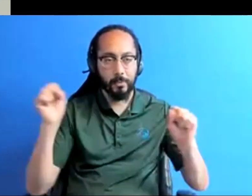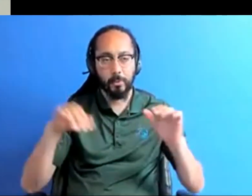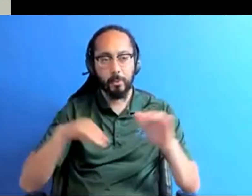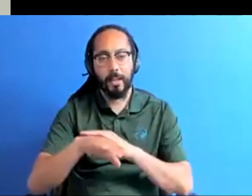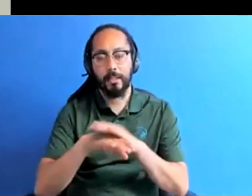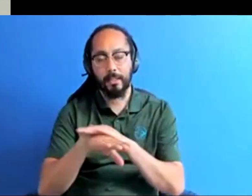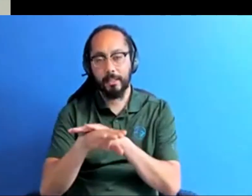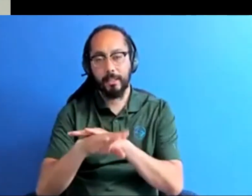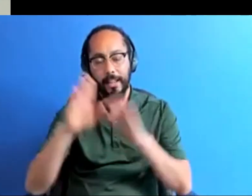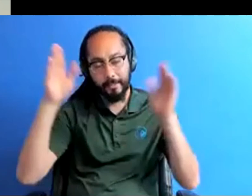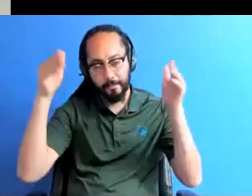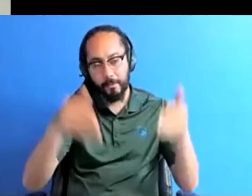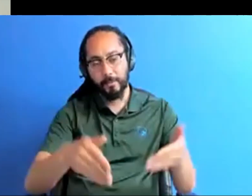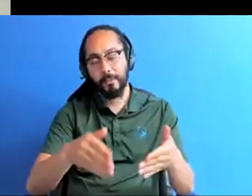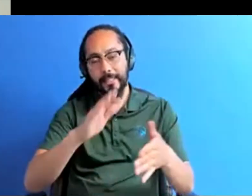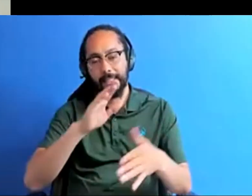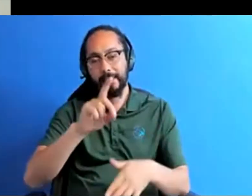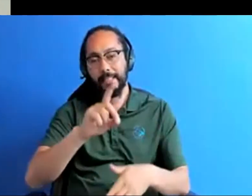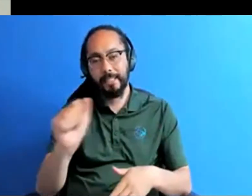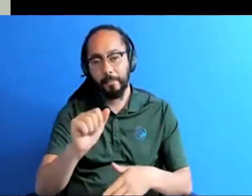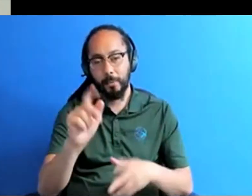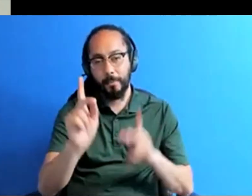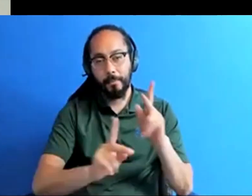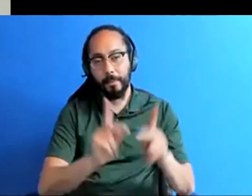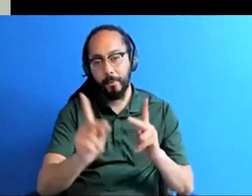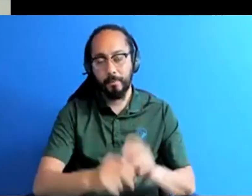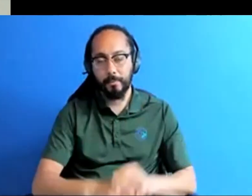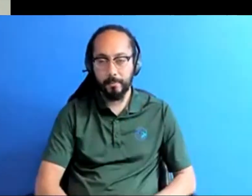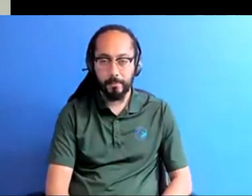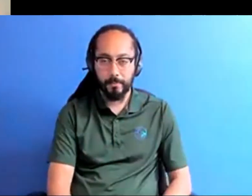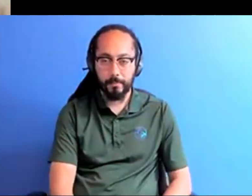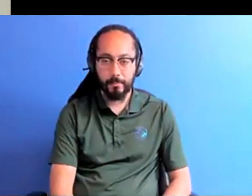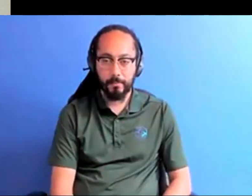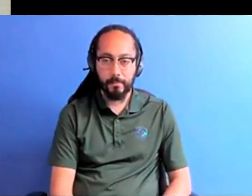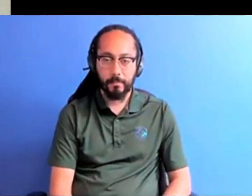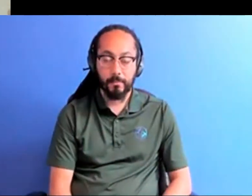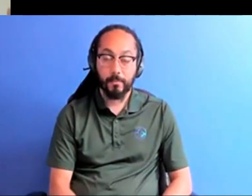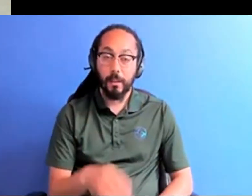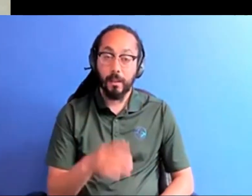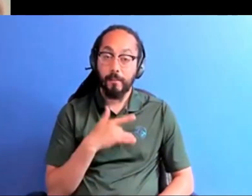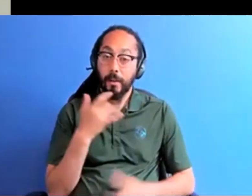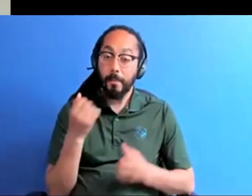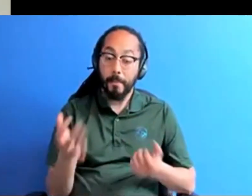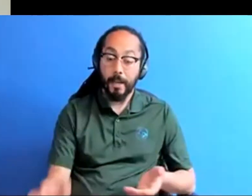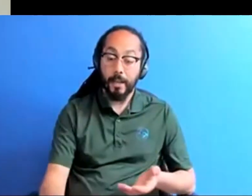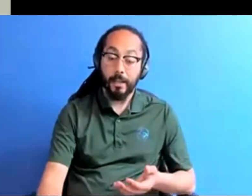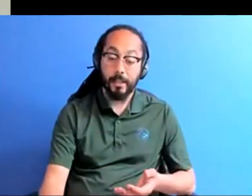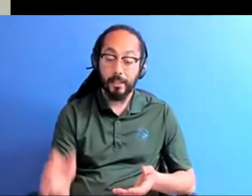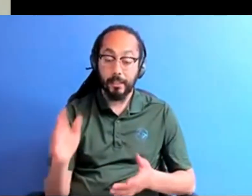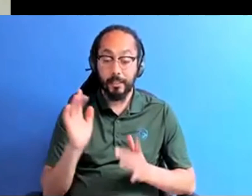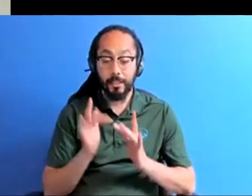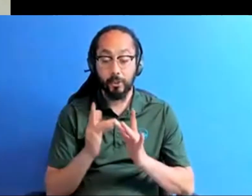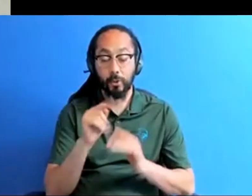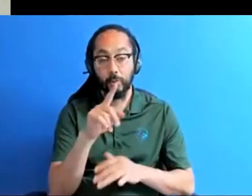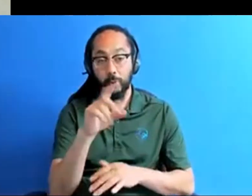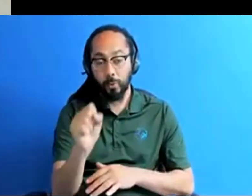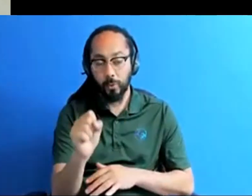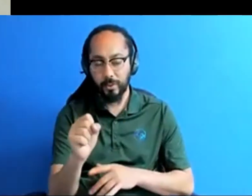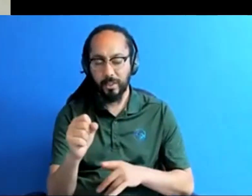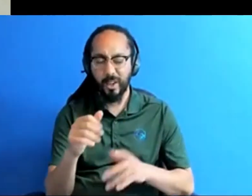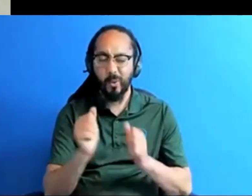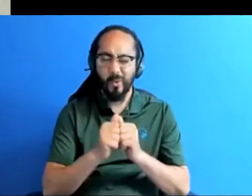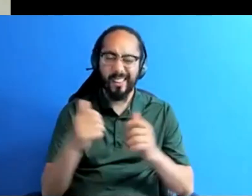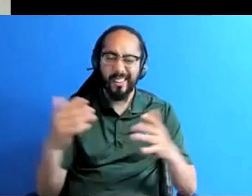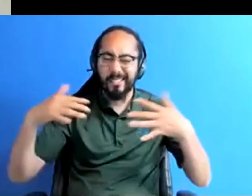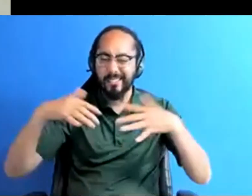centers disabled people. And I think a lot of these digital tools combined with, you know, a hybrid model can